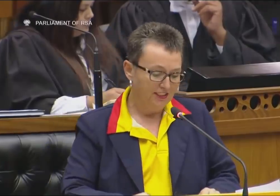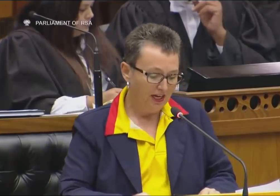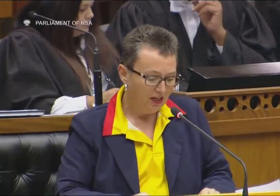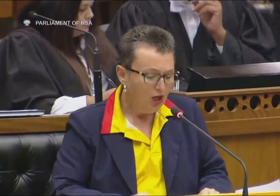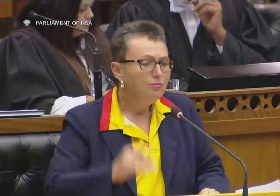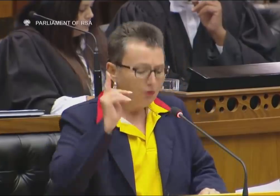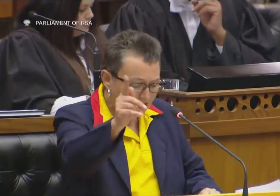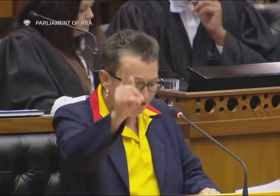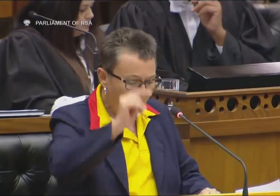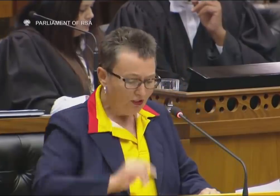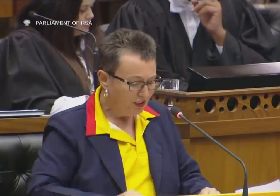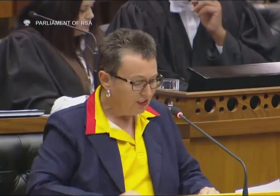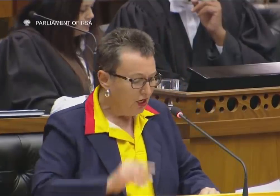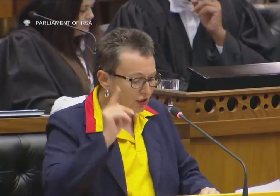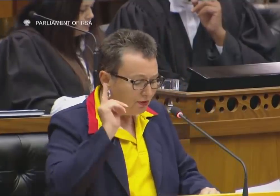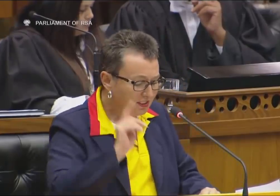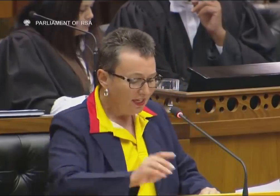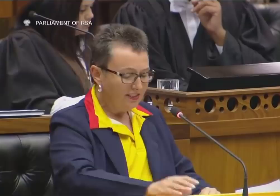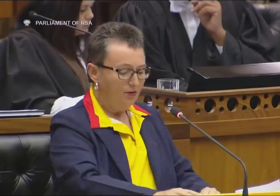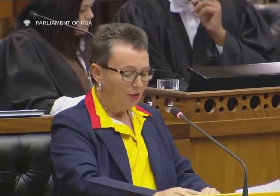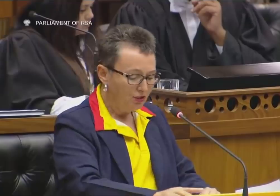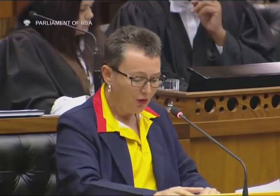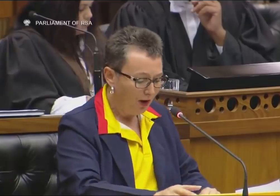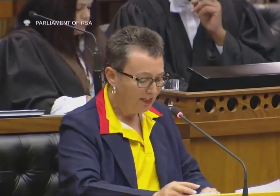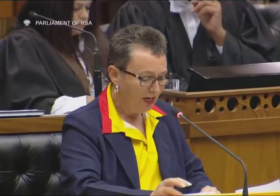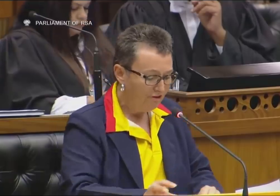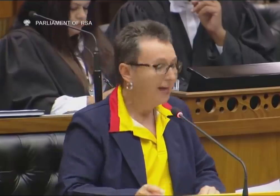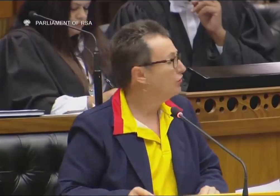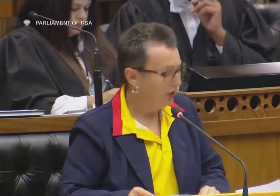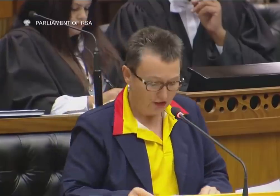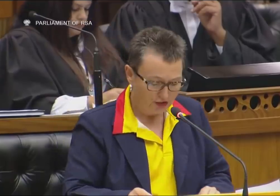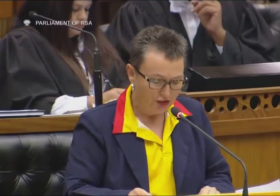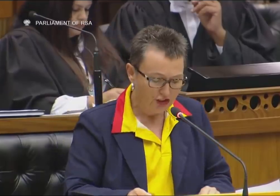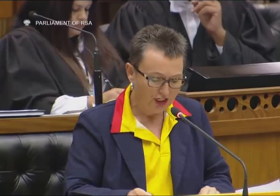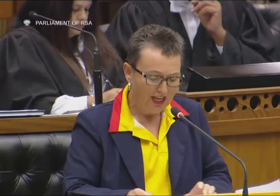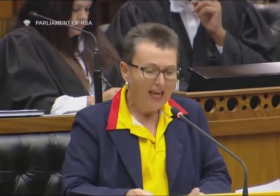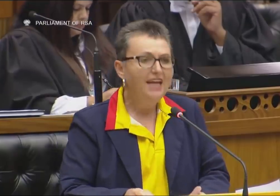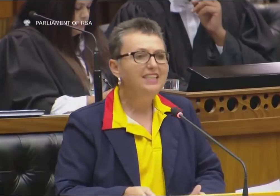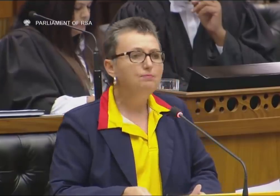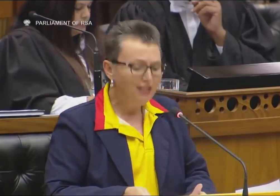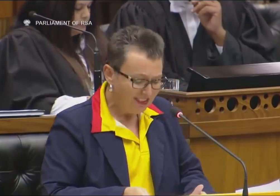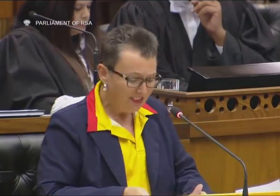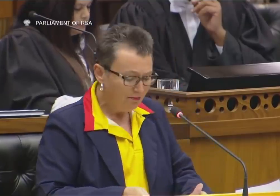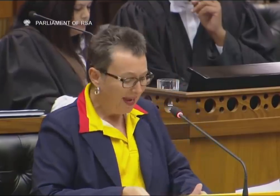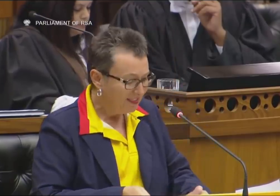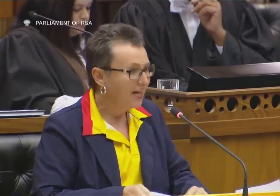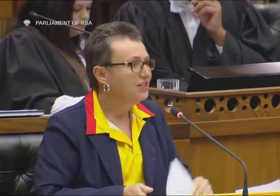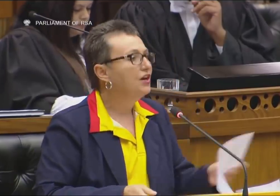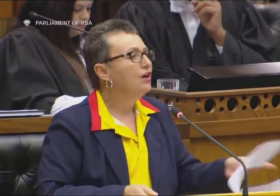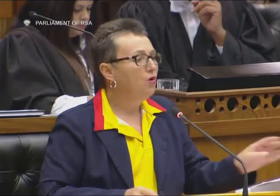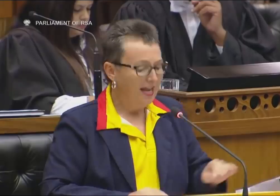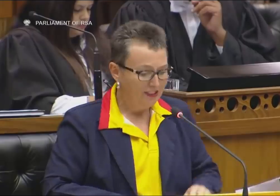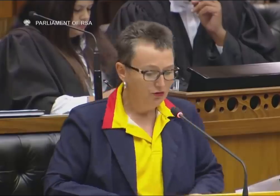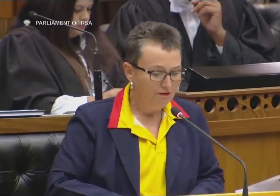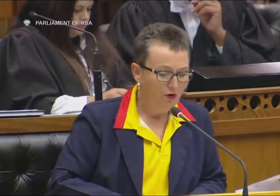at CODESA. Progressive forces got precisely what was required in our final constitution, an explicit